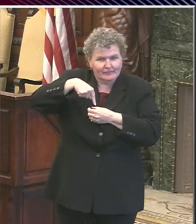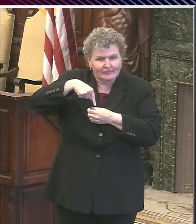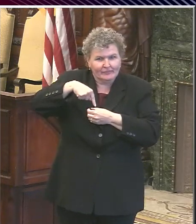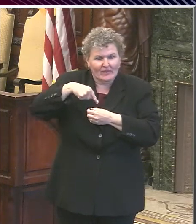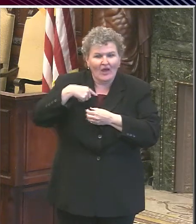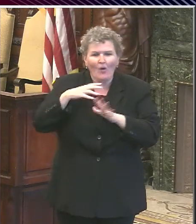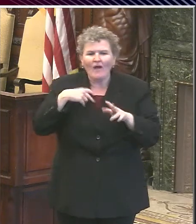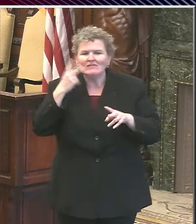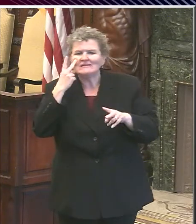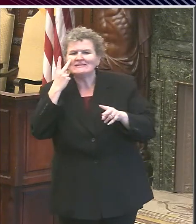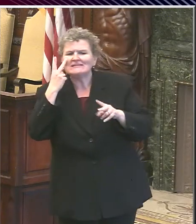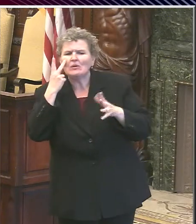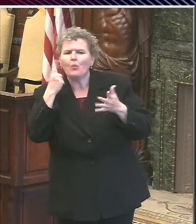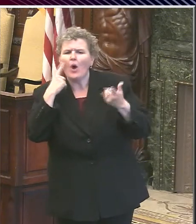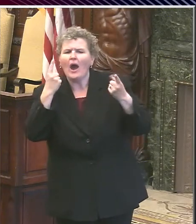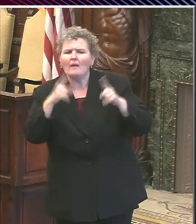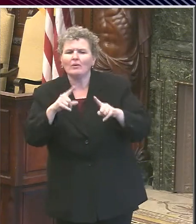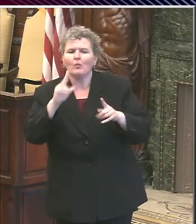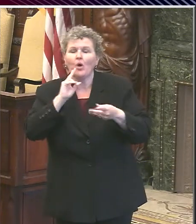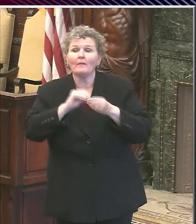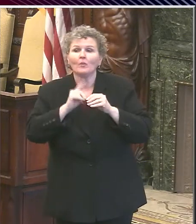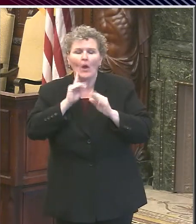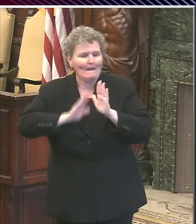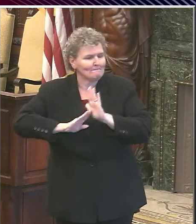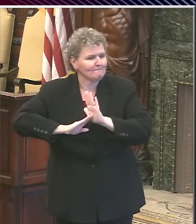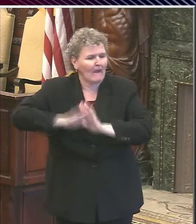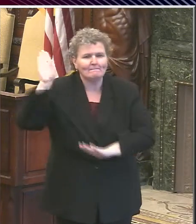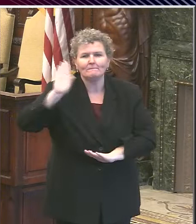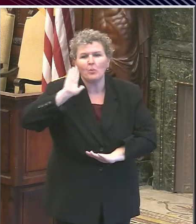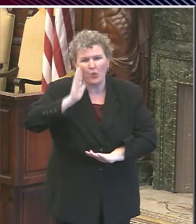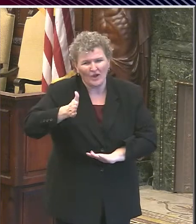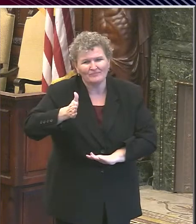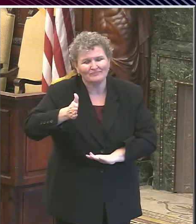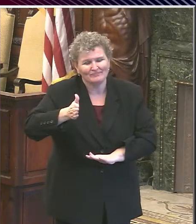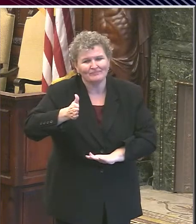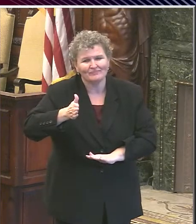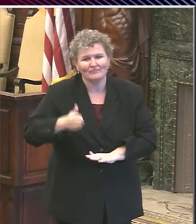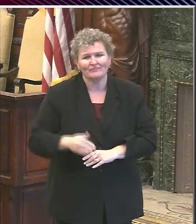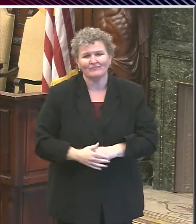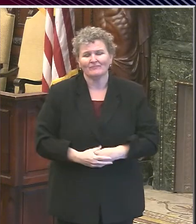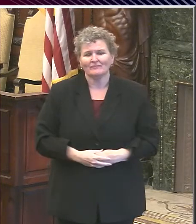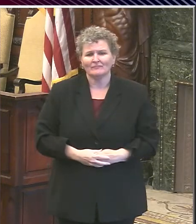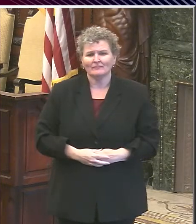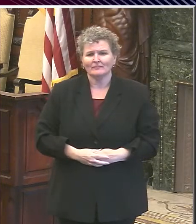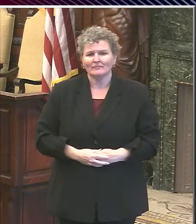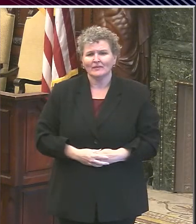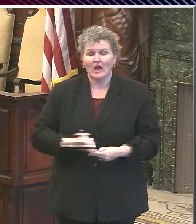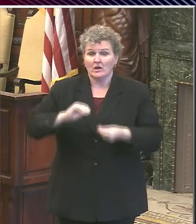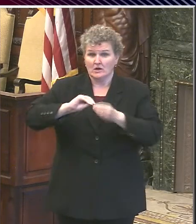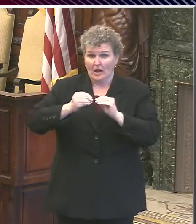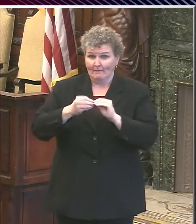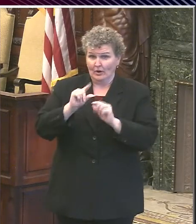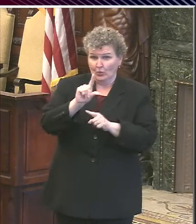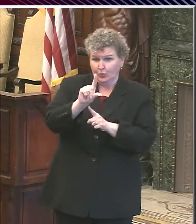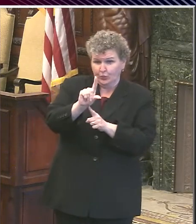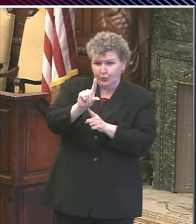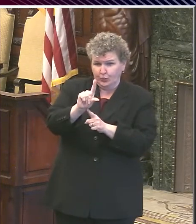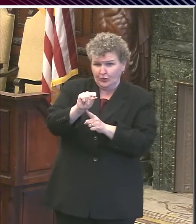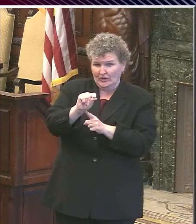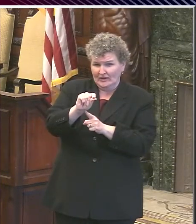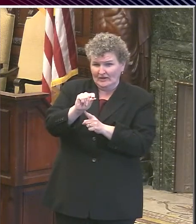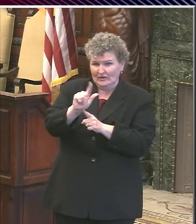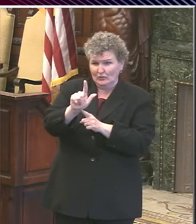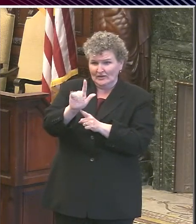2 days, though, I can tell you that 32% of the cases reported to us are in the age group of 20 to 29, which is the college age group. I think that